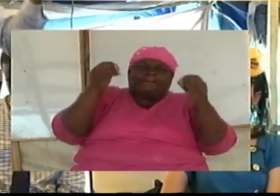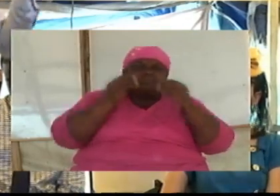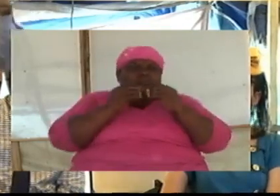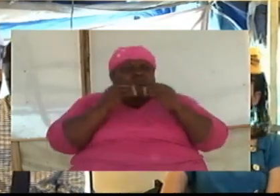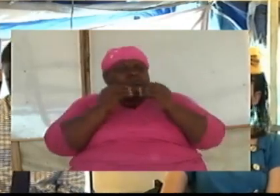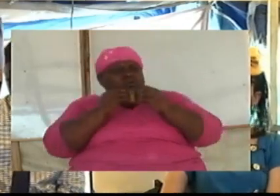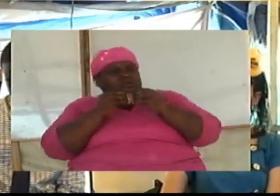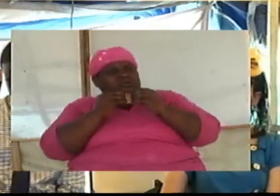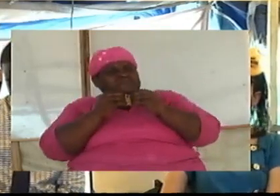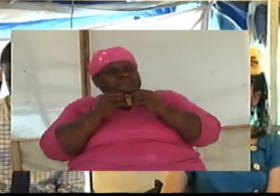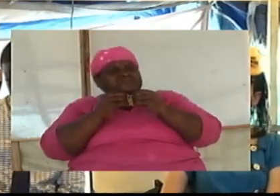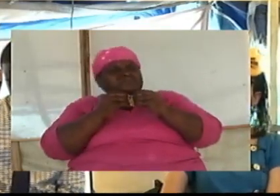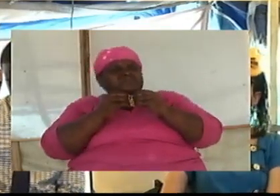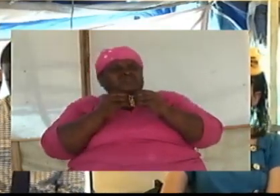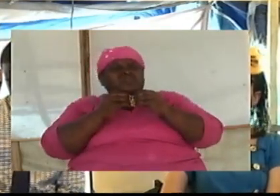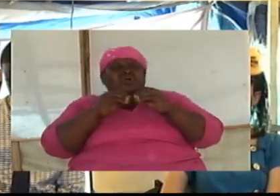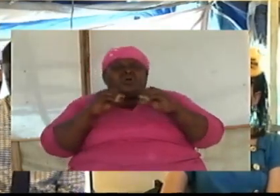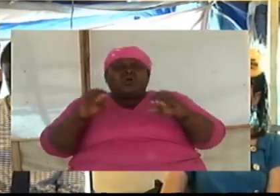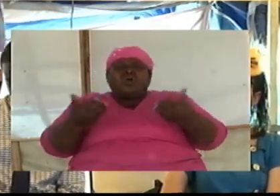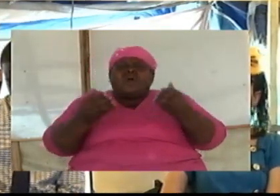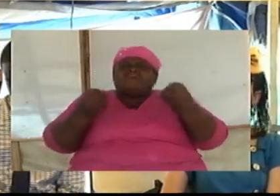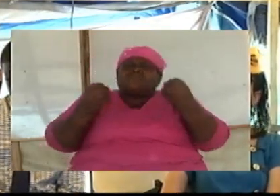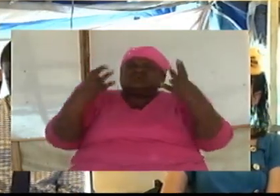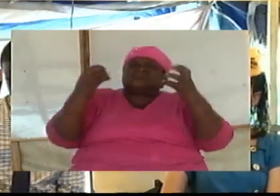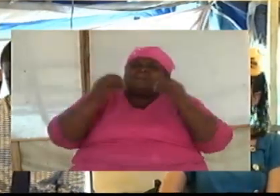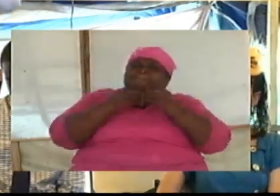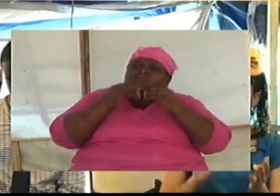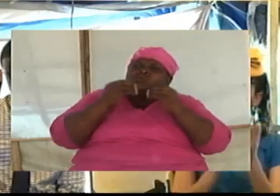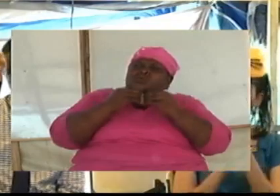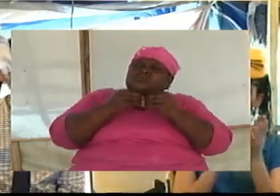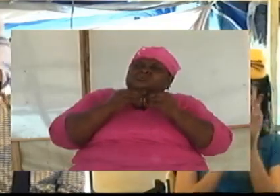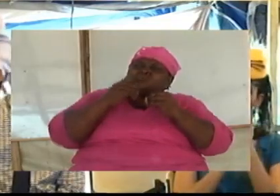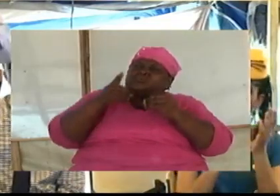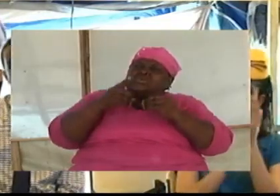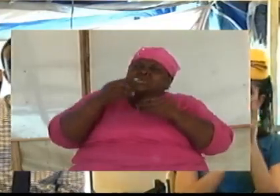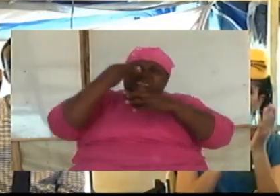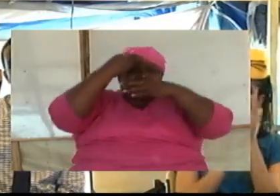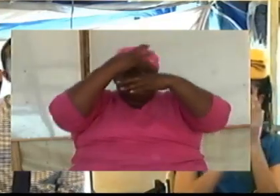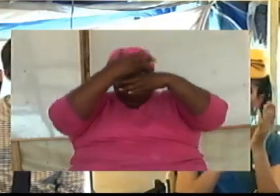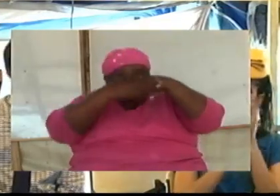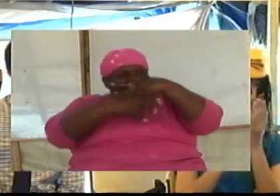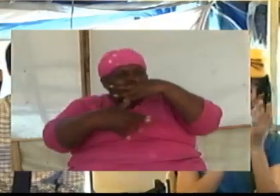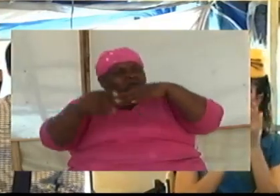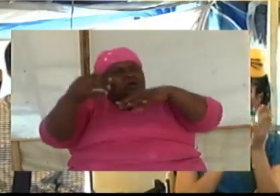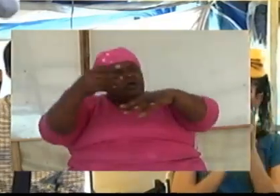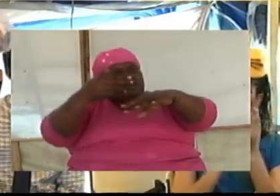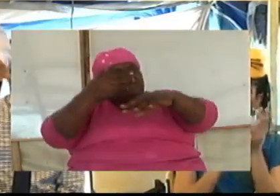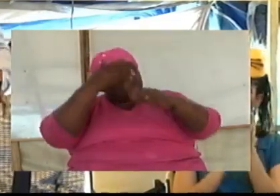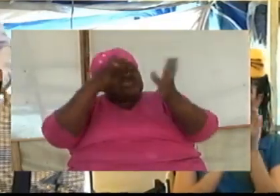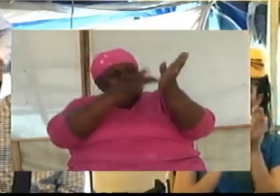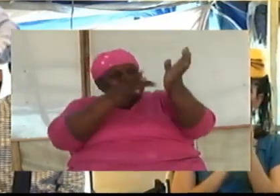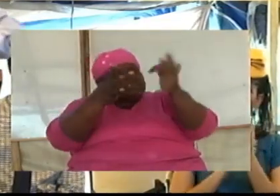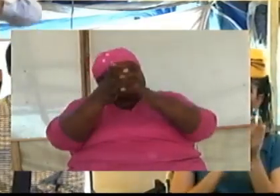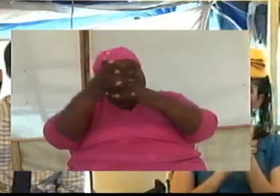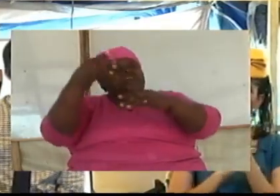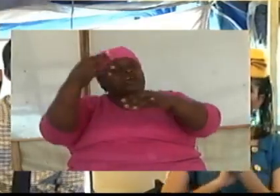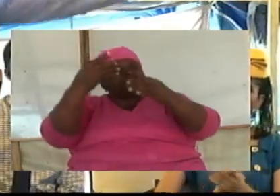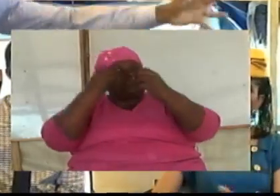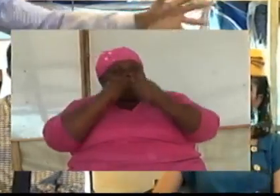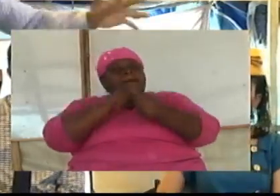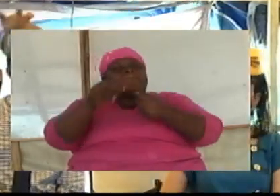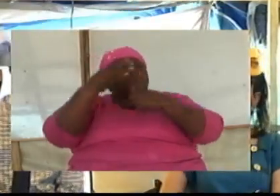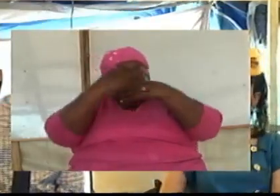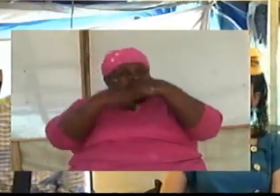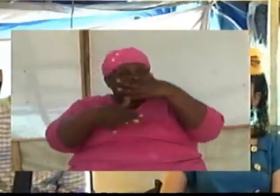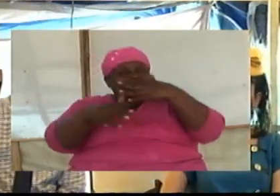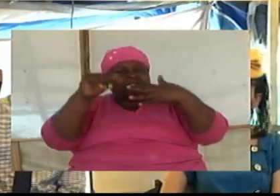how much more effective is the blood of, hallelujah, of the Lamb of God that was slain